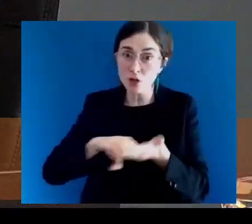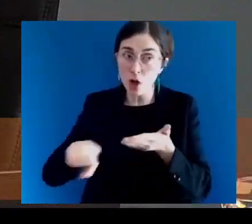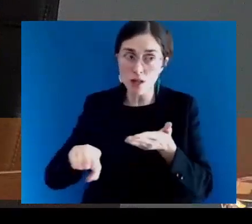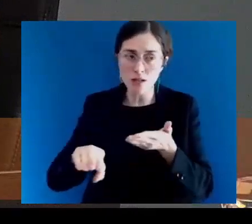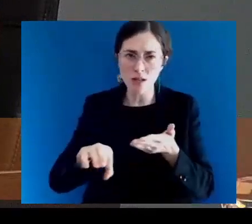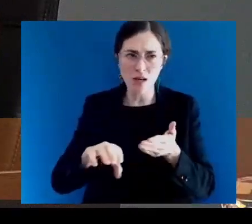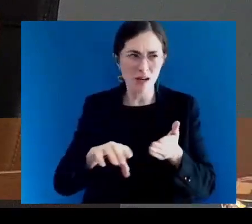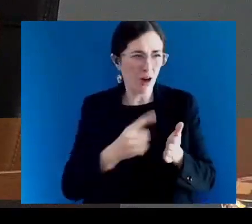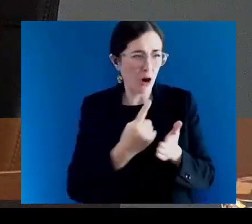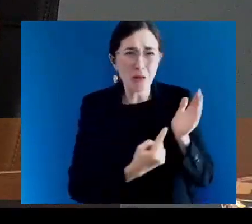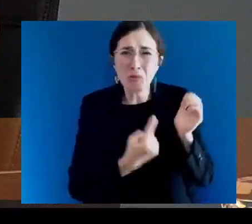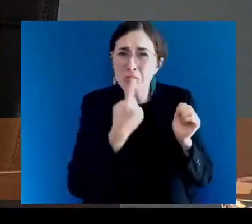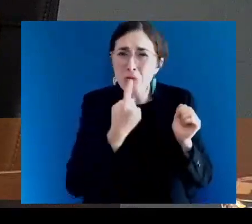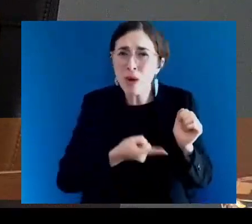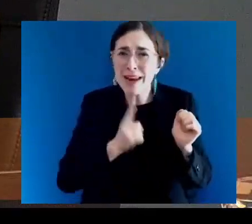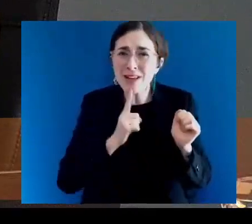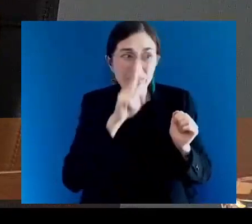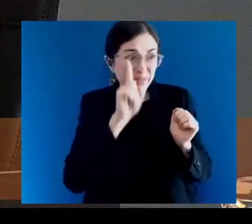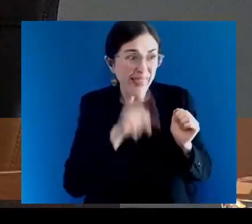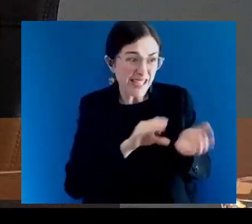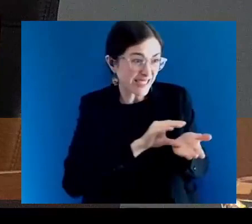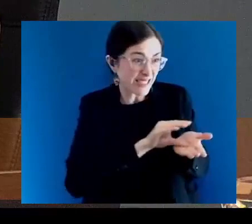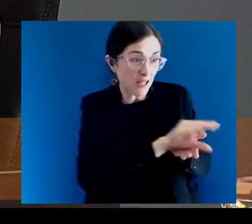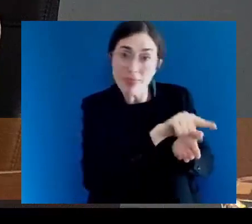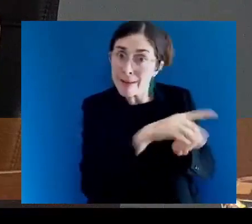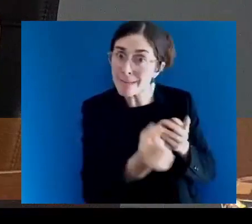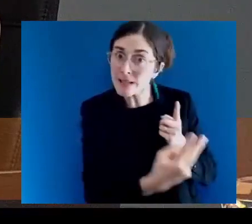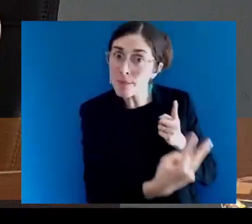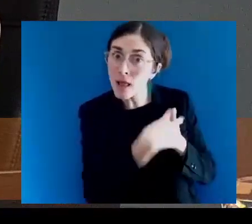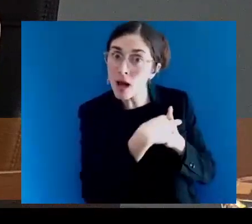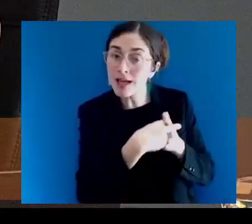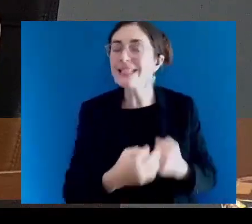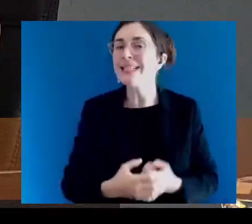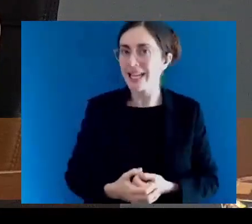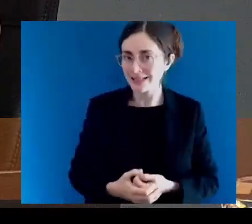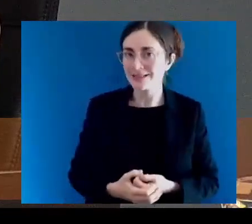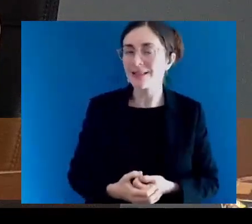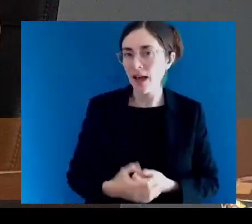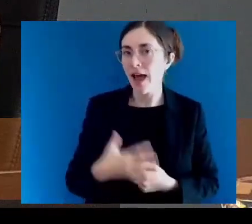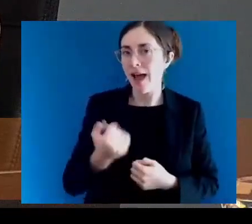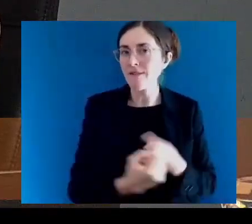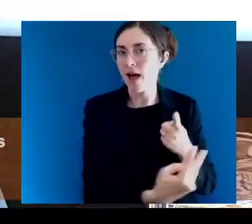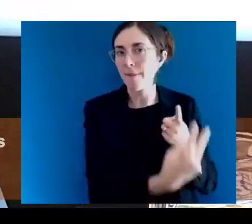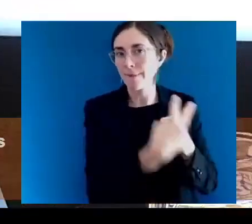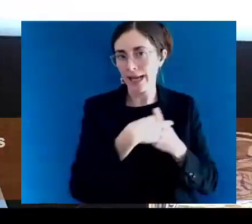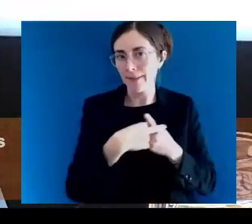or is it just? There is an application process, although I believe